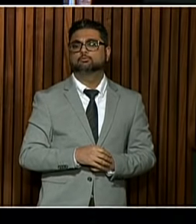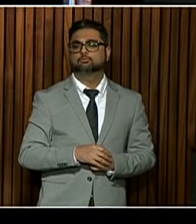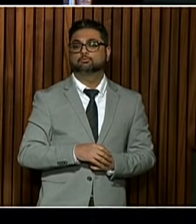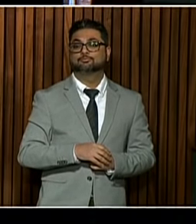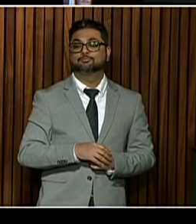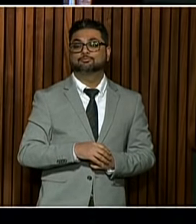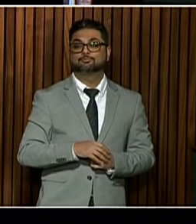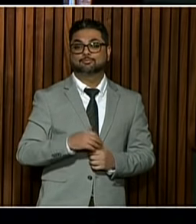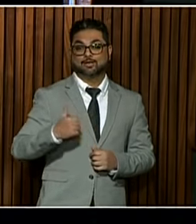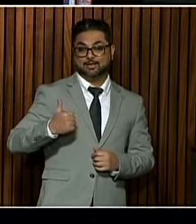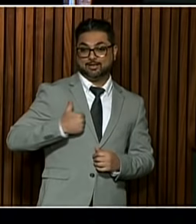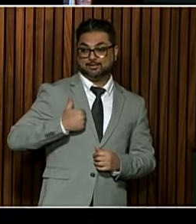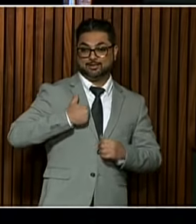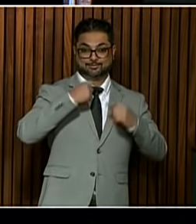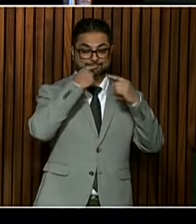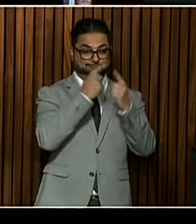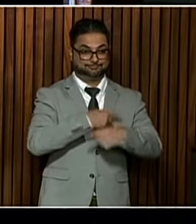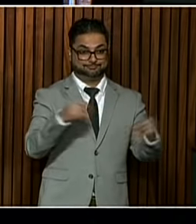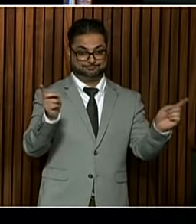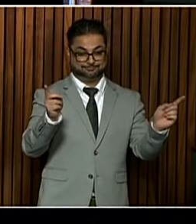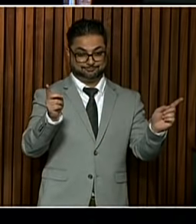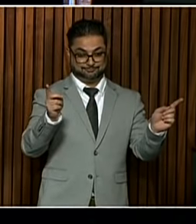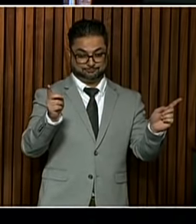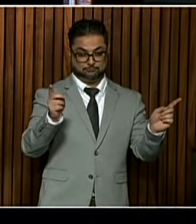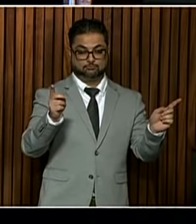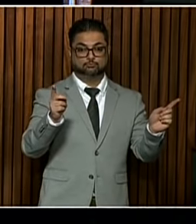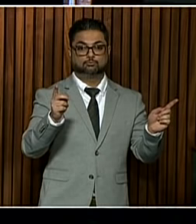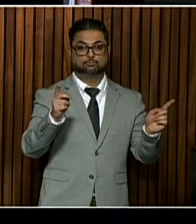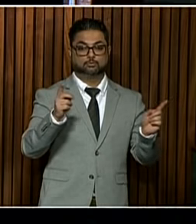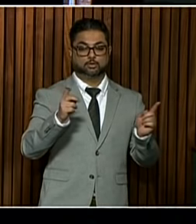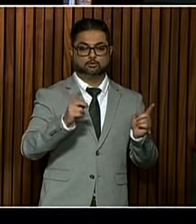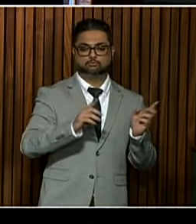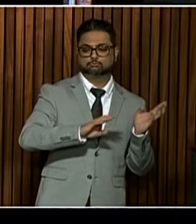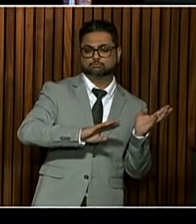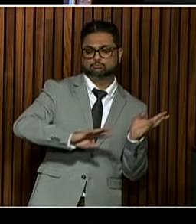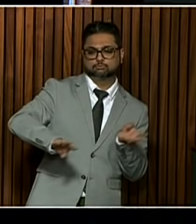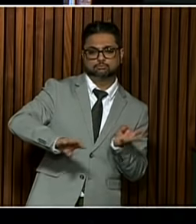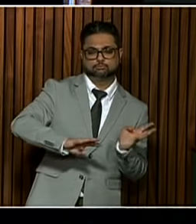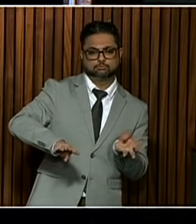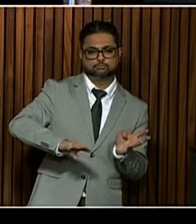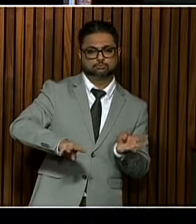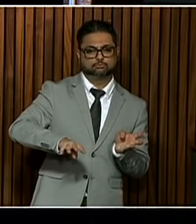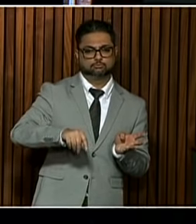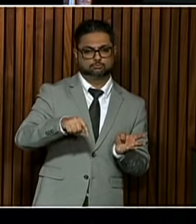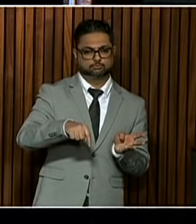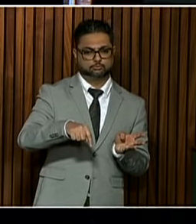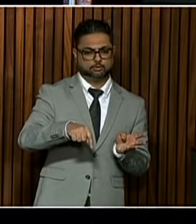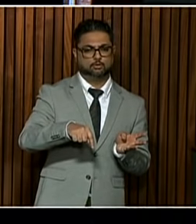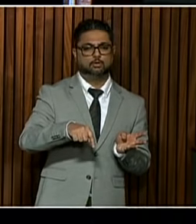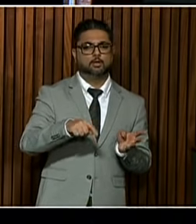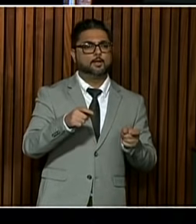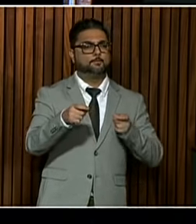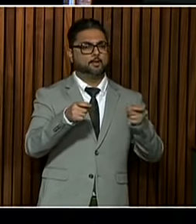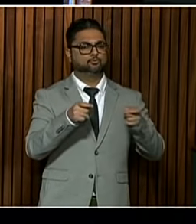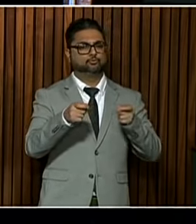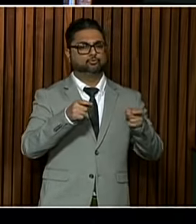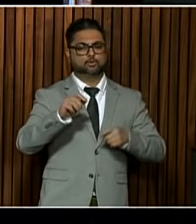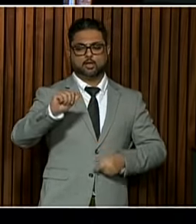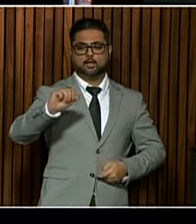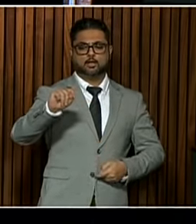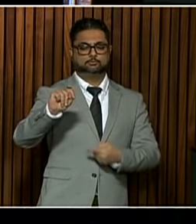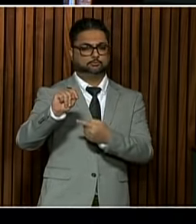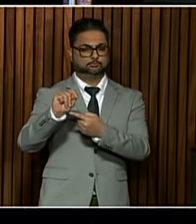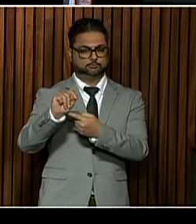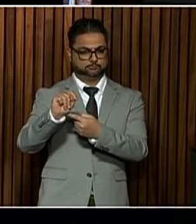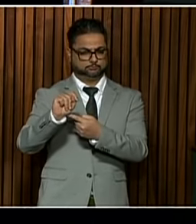to purchase and deploy critical equipment. My question is, what benefit will this act be to residents as opposed to participation in